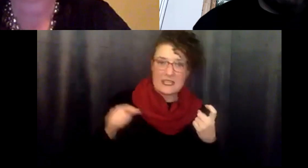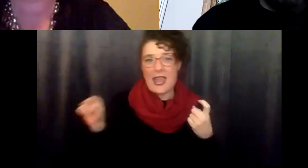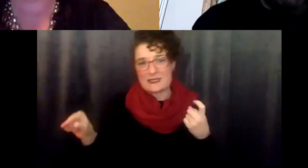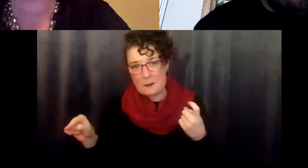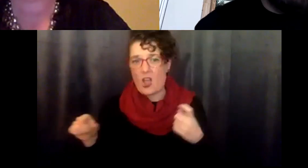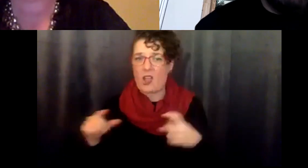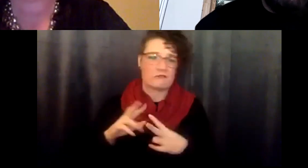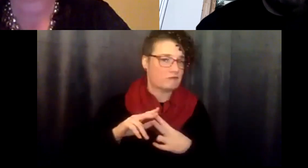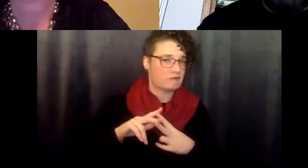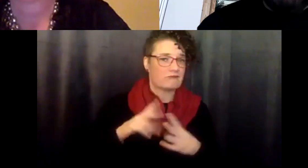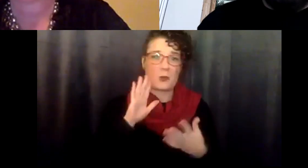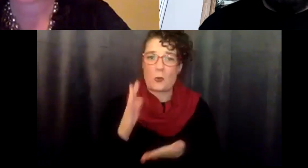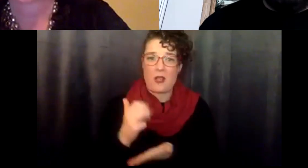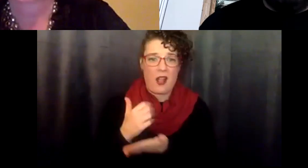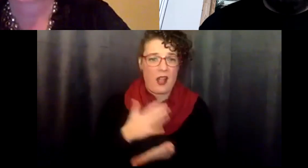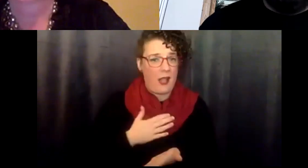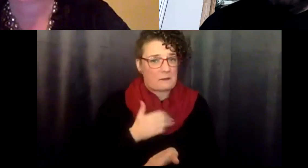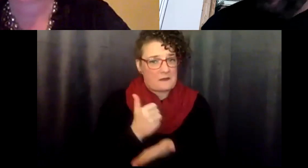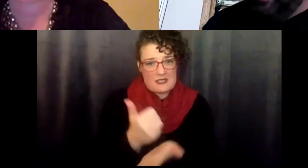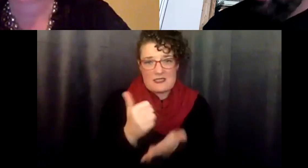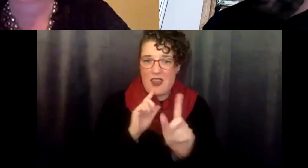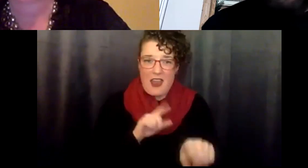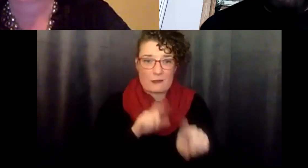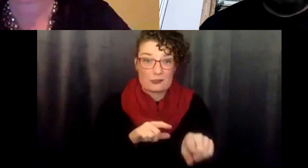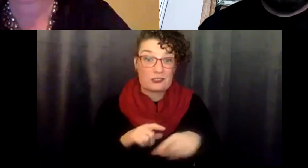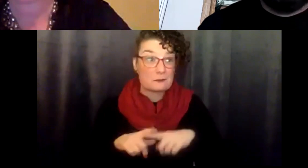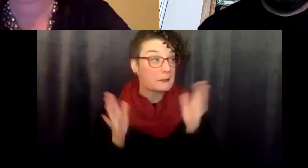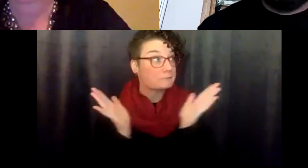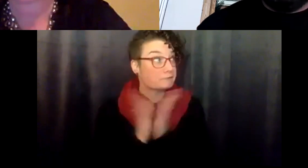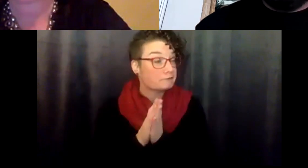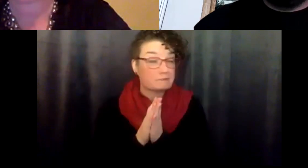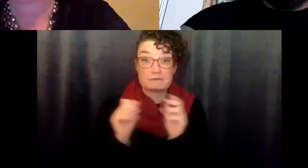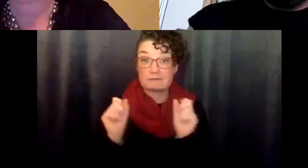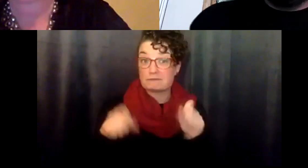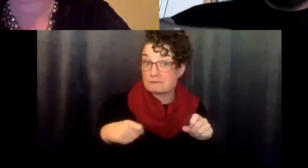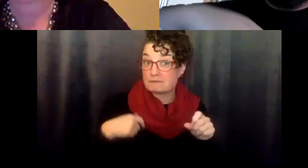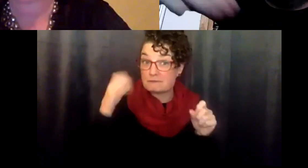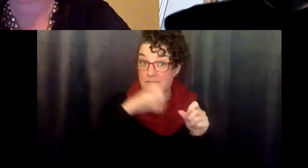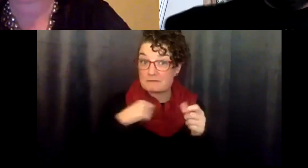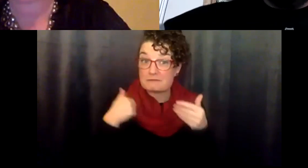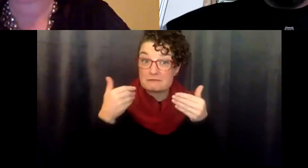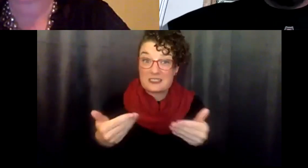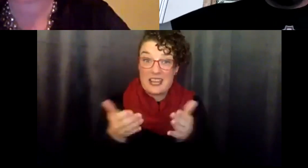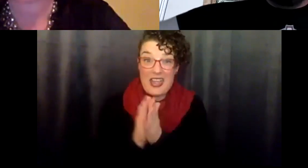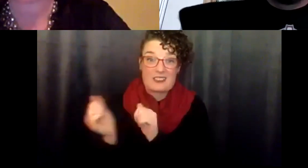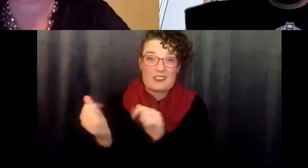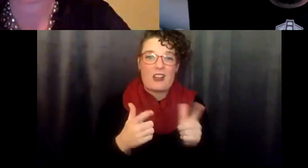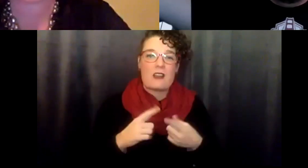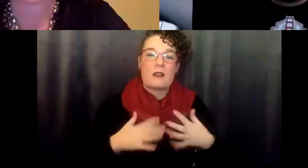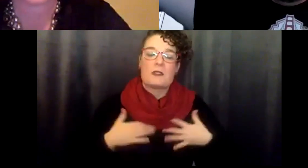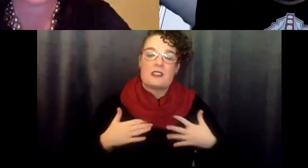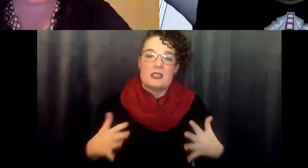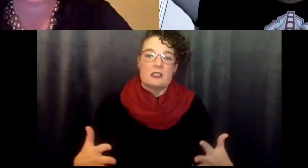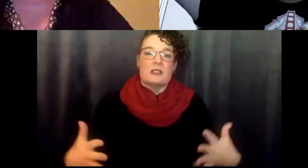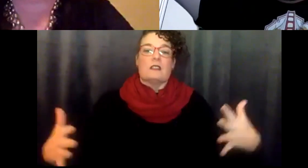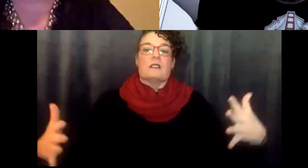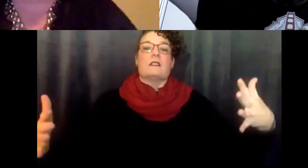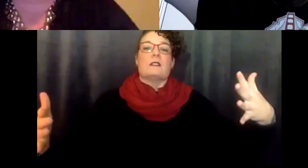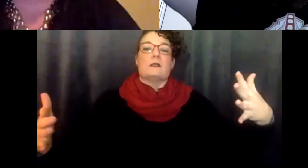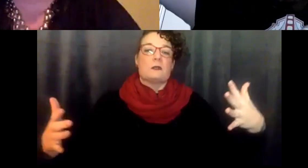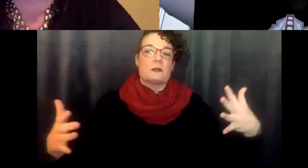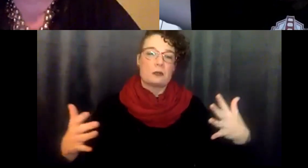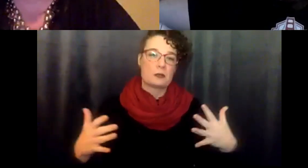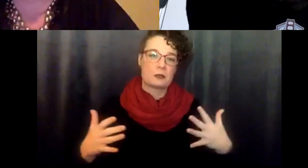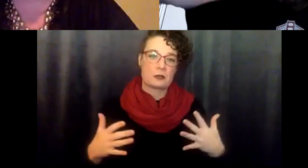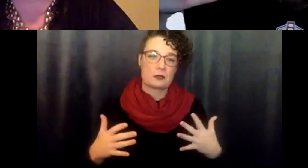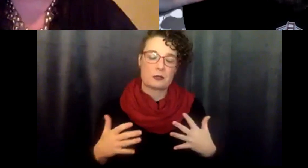we can to answer them. But yeah, I guess I'm just gonna ask everyone to please take a deep breath with me.